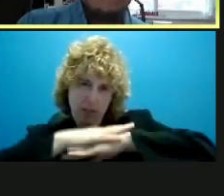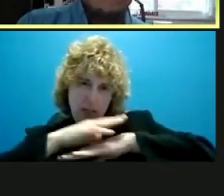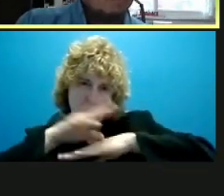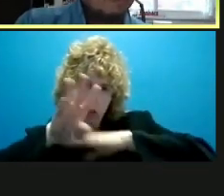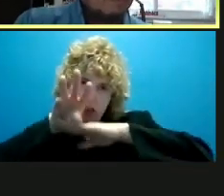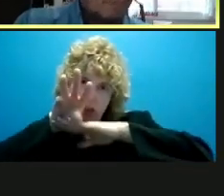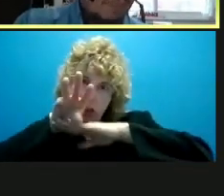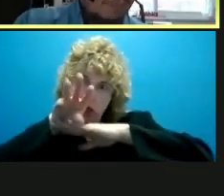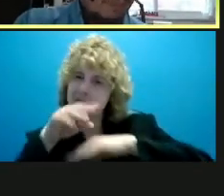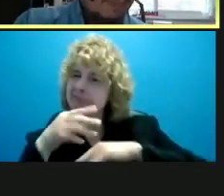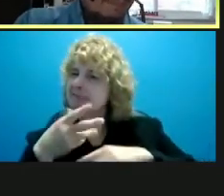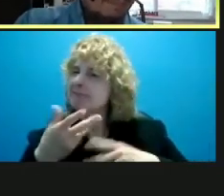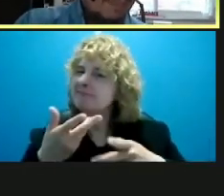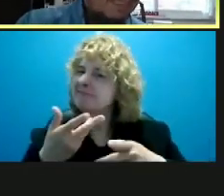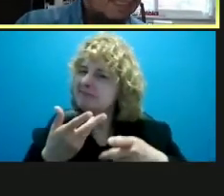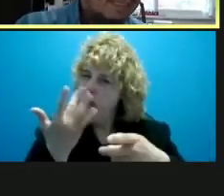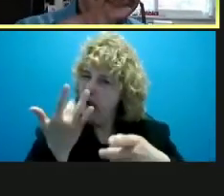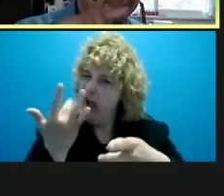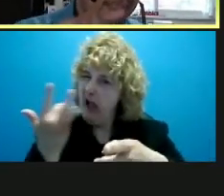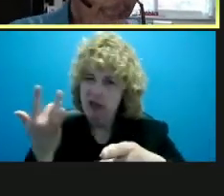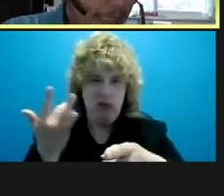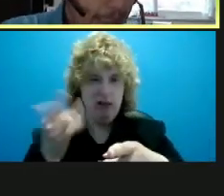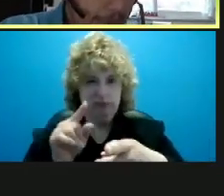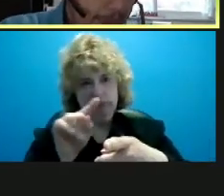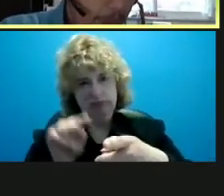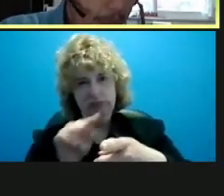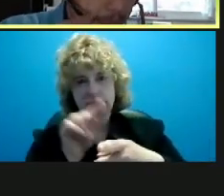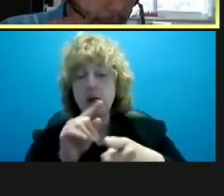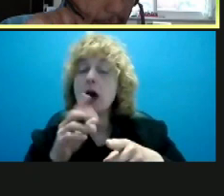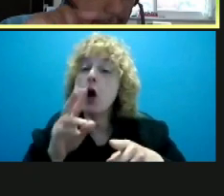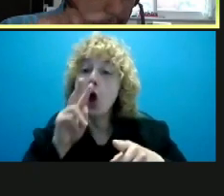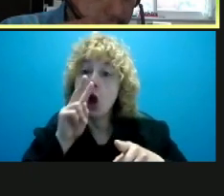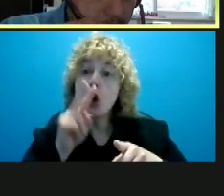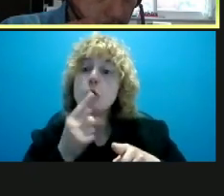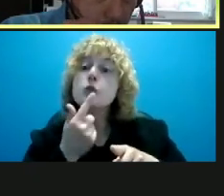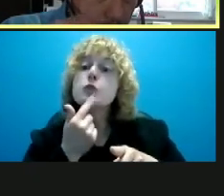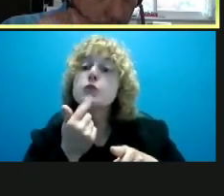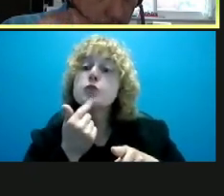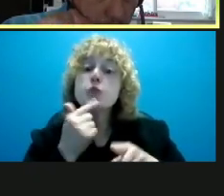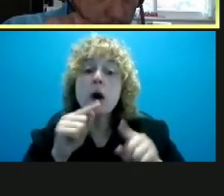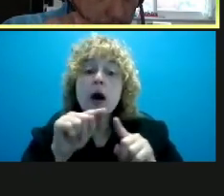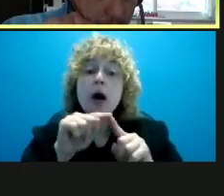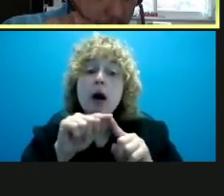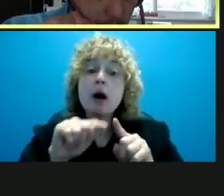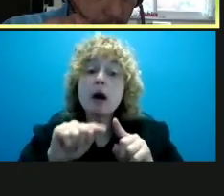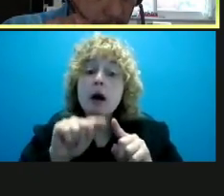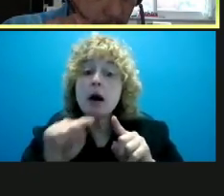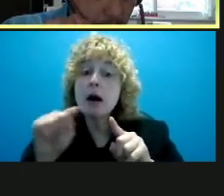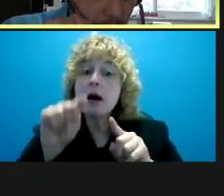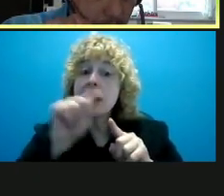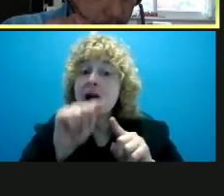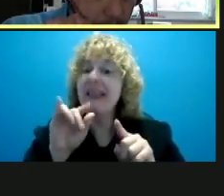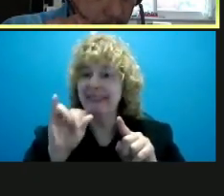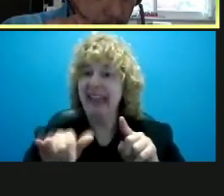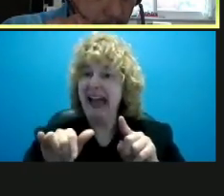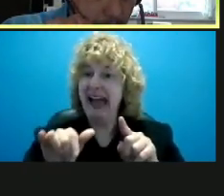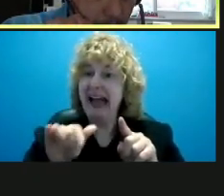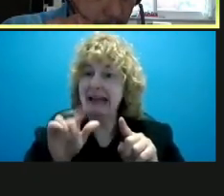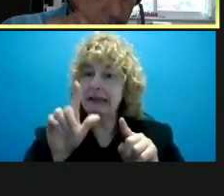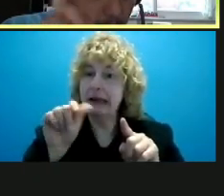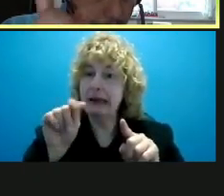Now, look at what they did. The red line is outlining the spaces where you saw dark for the Latino population